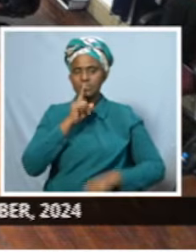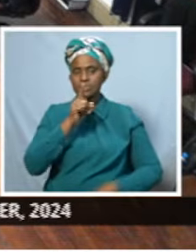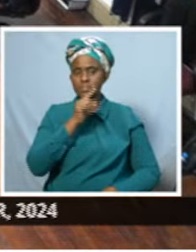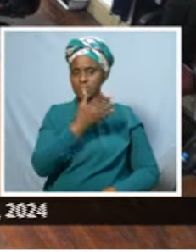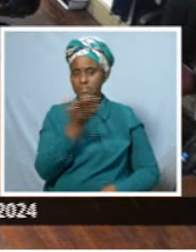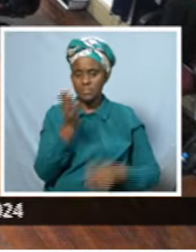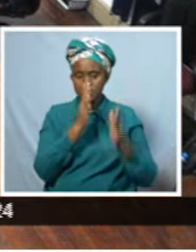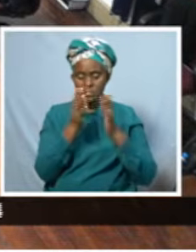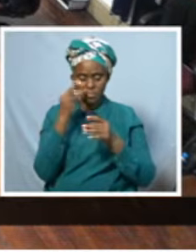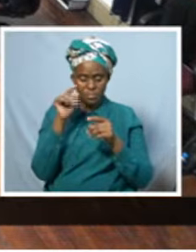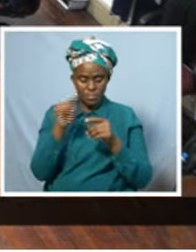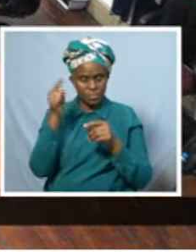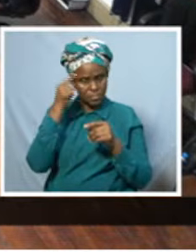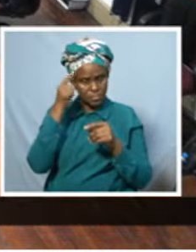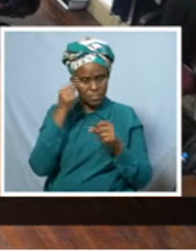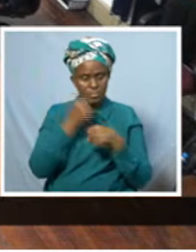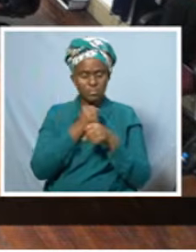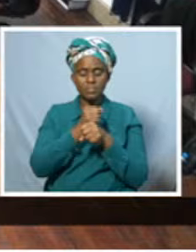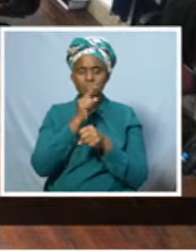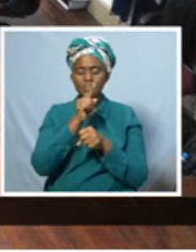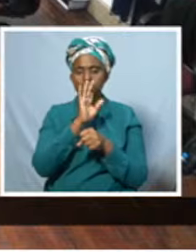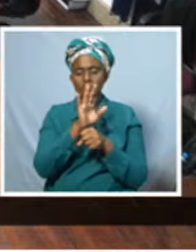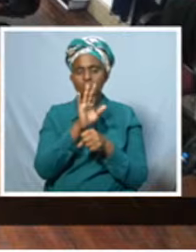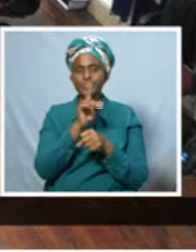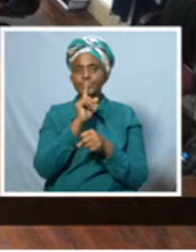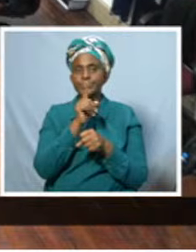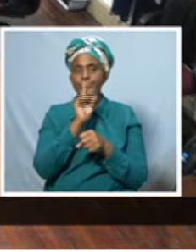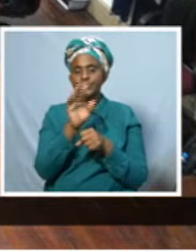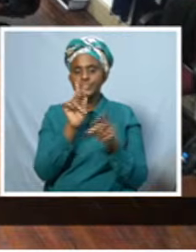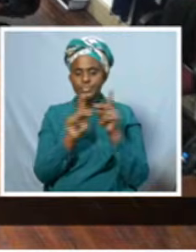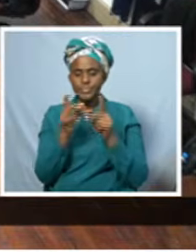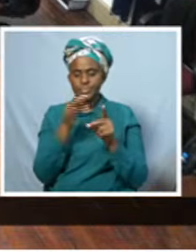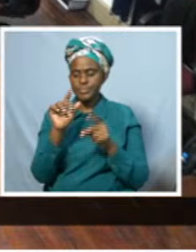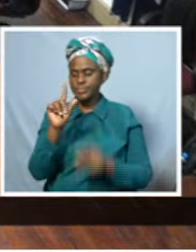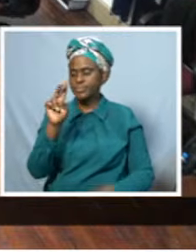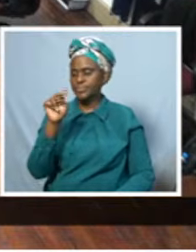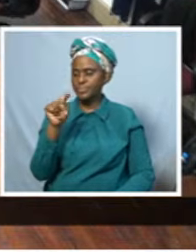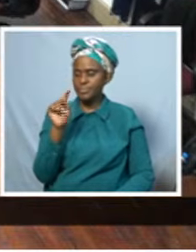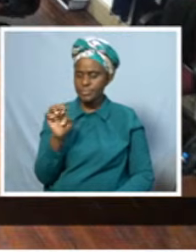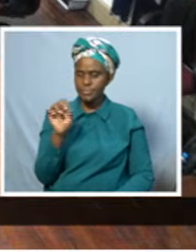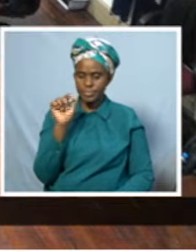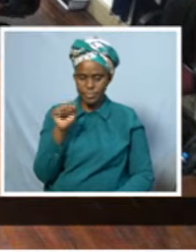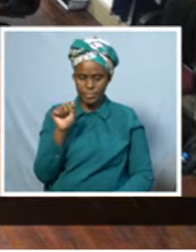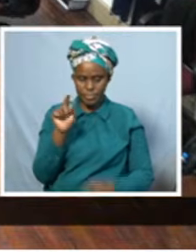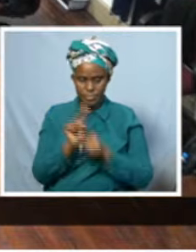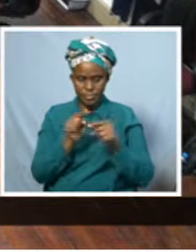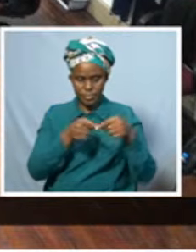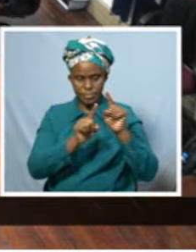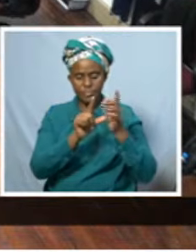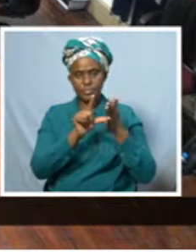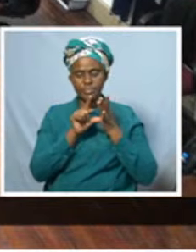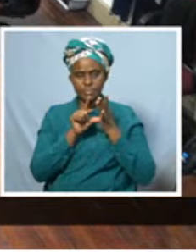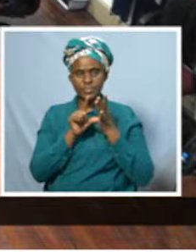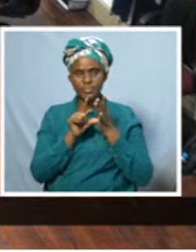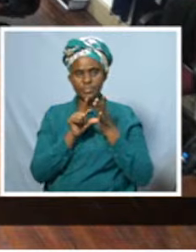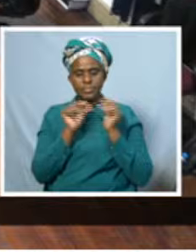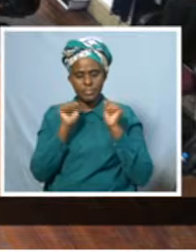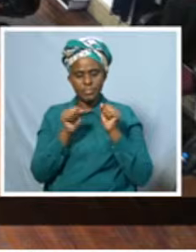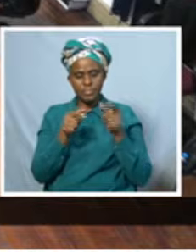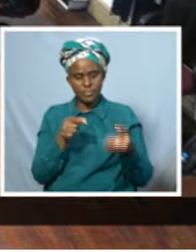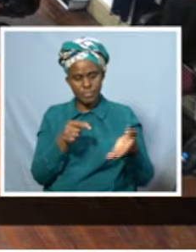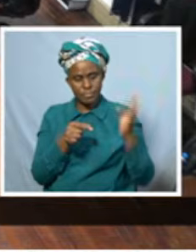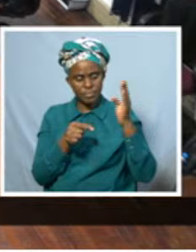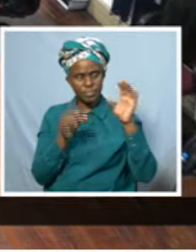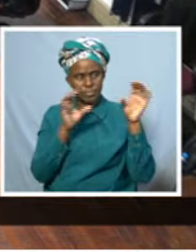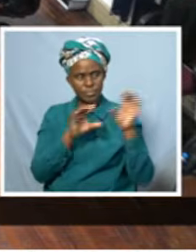are the intentions of this government, to make sure that the people of LUNTE can get the loans so that they can go